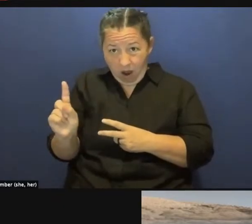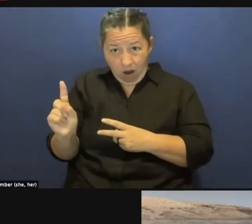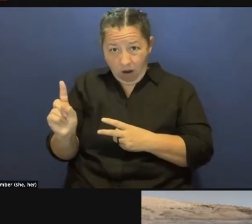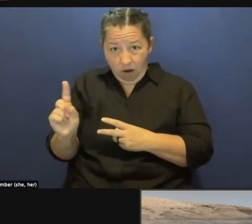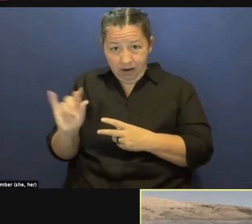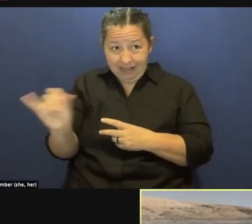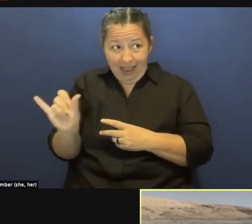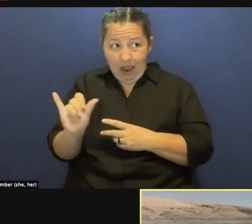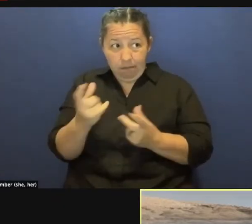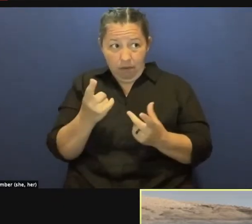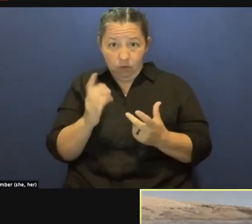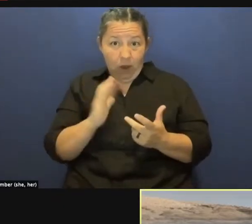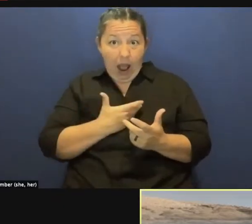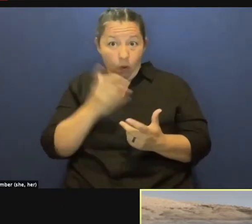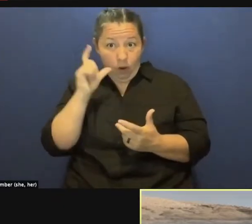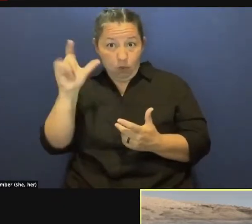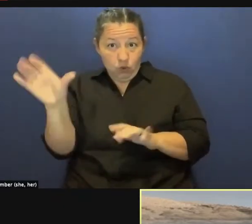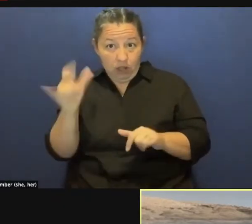Yeah,